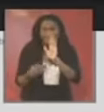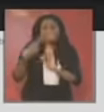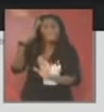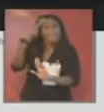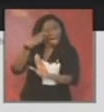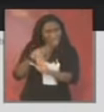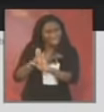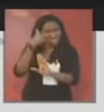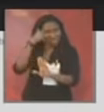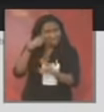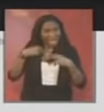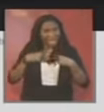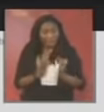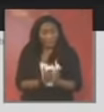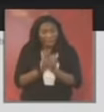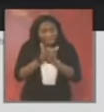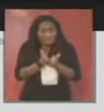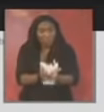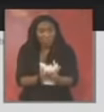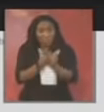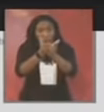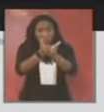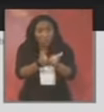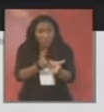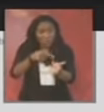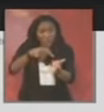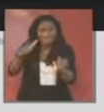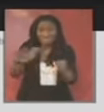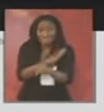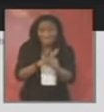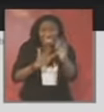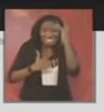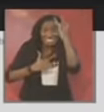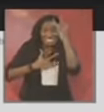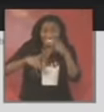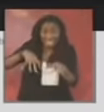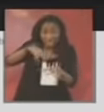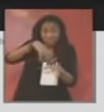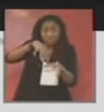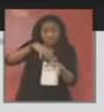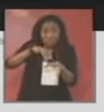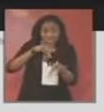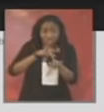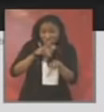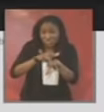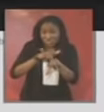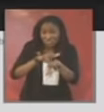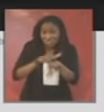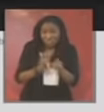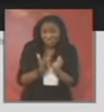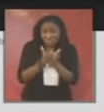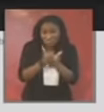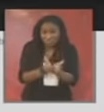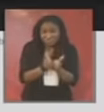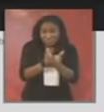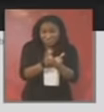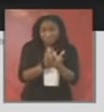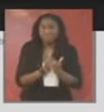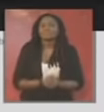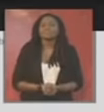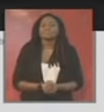that cruise ship cohort that we referred to frequently in the early stages of the local